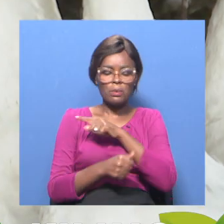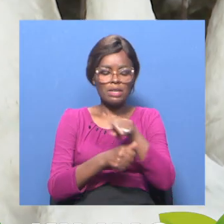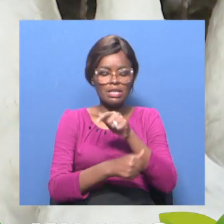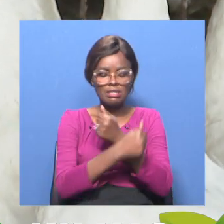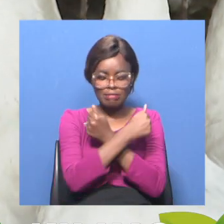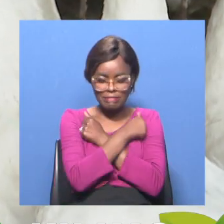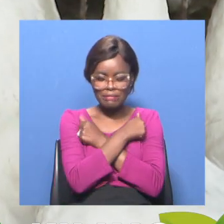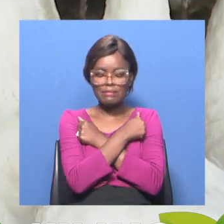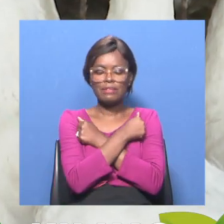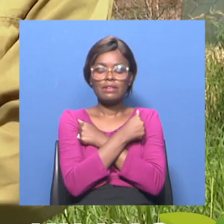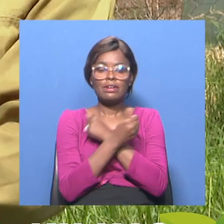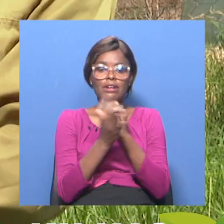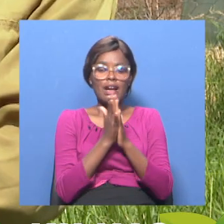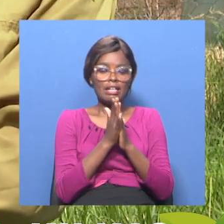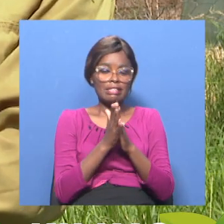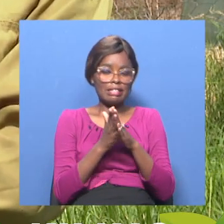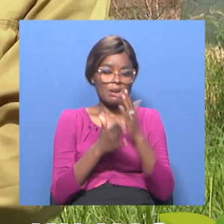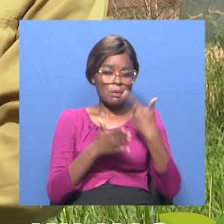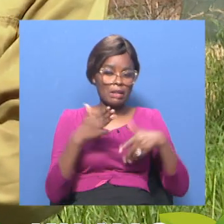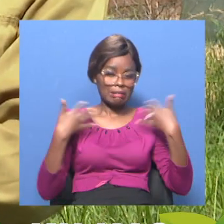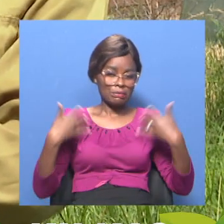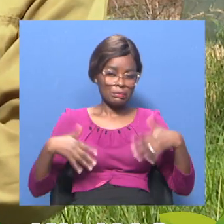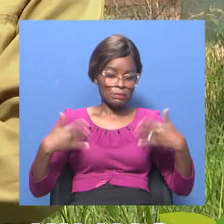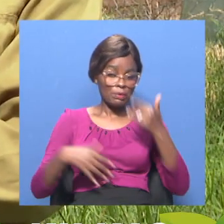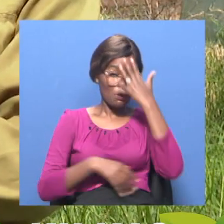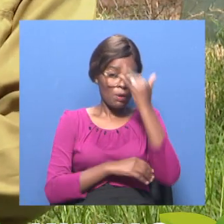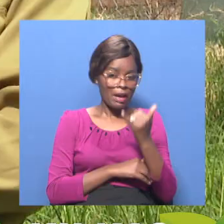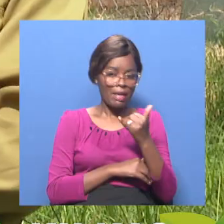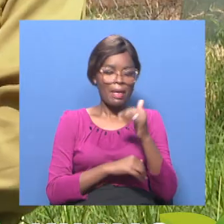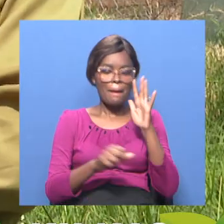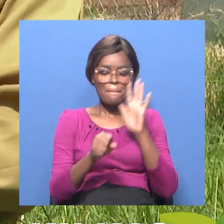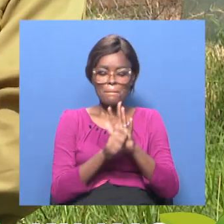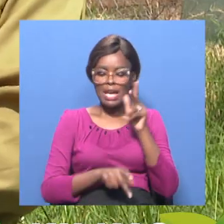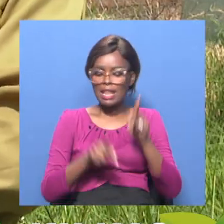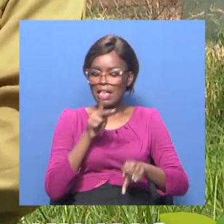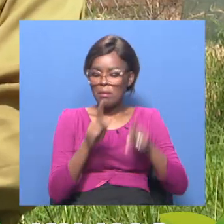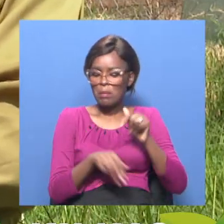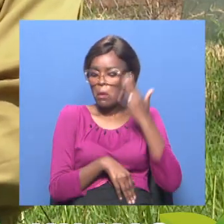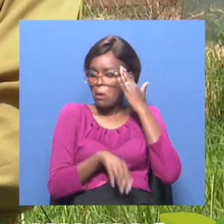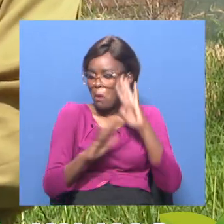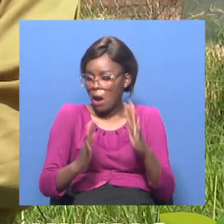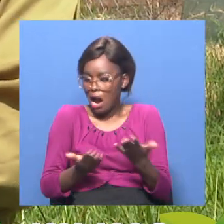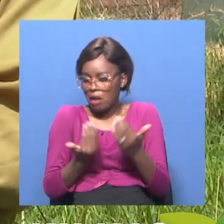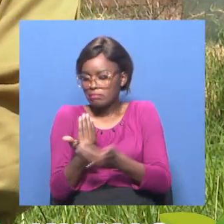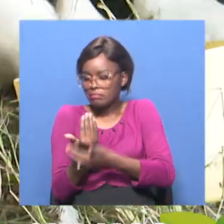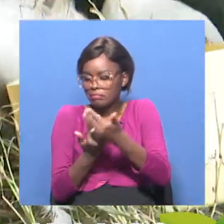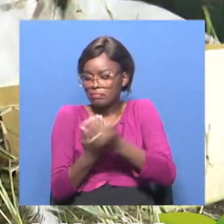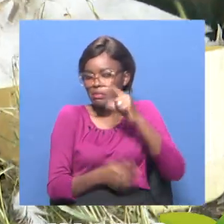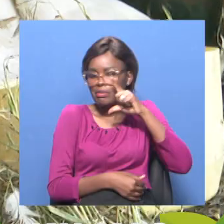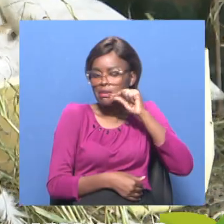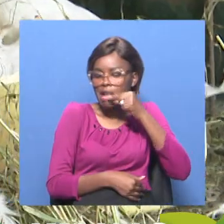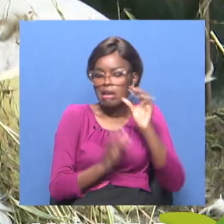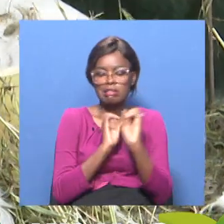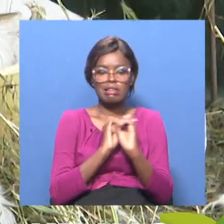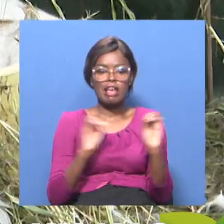about. And the interesting part, I think, will be because a lot of people really do not know how to rear ducks for